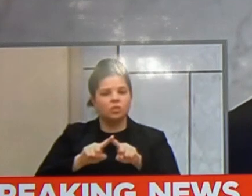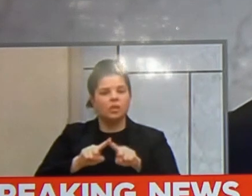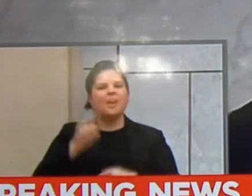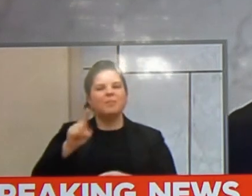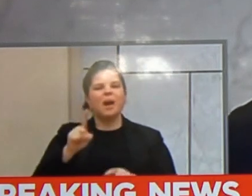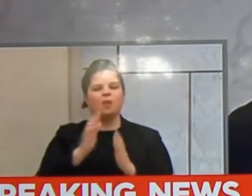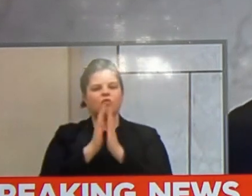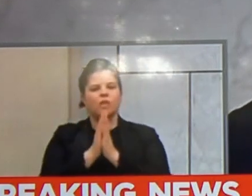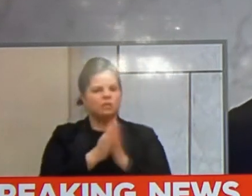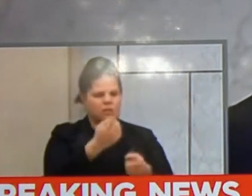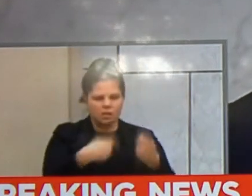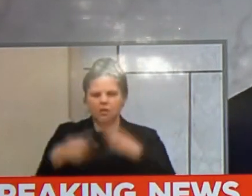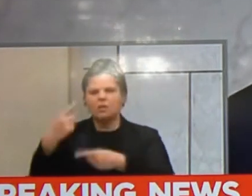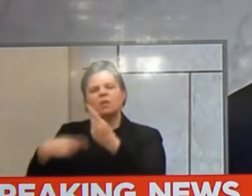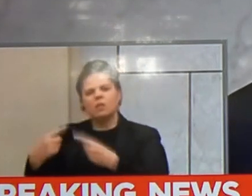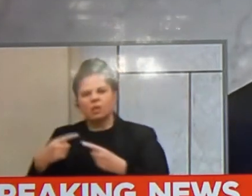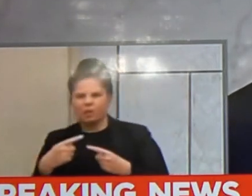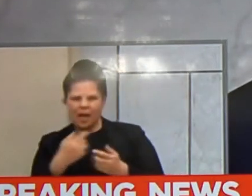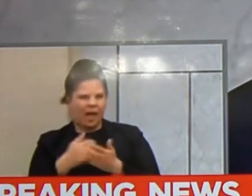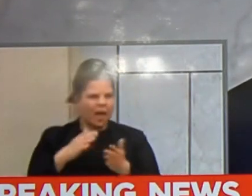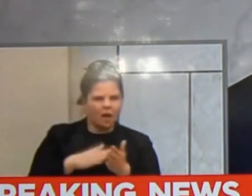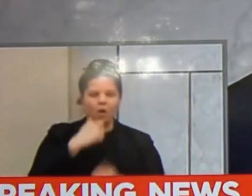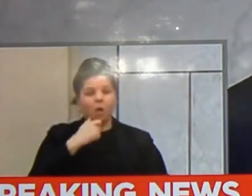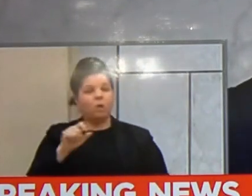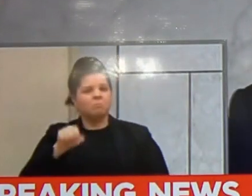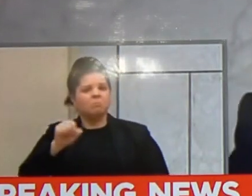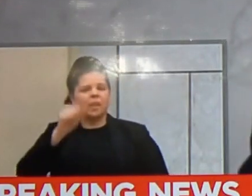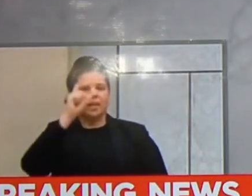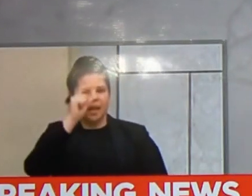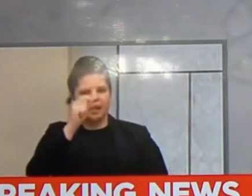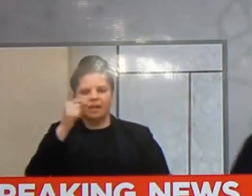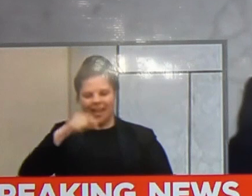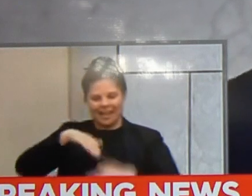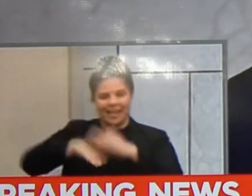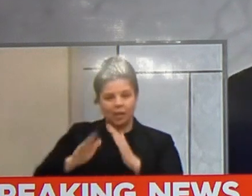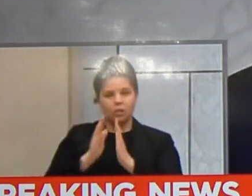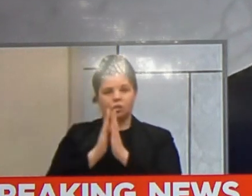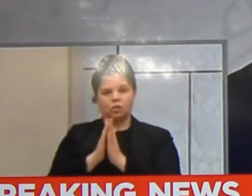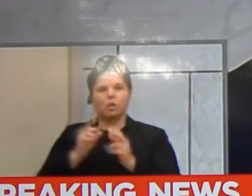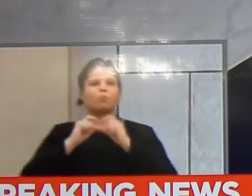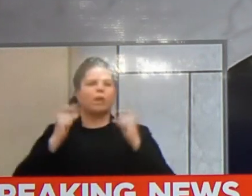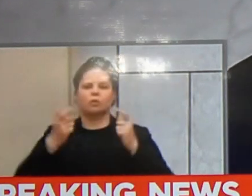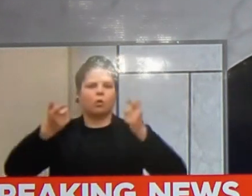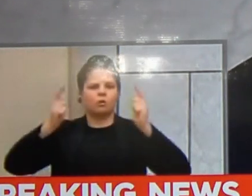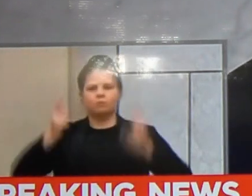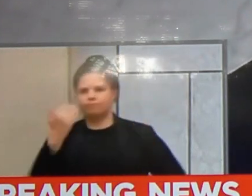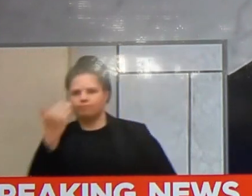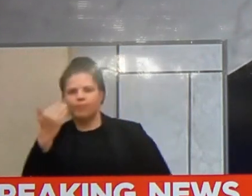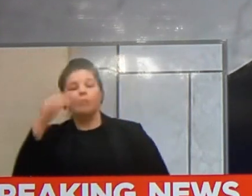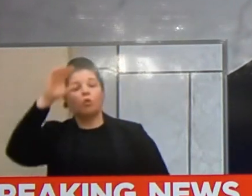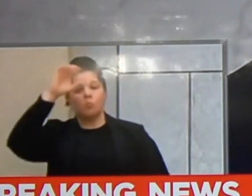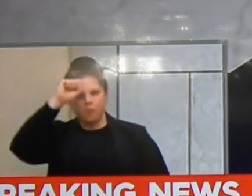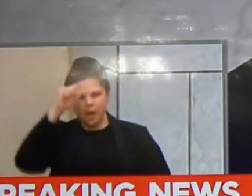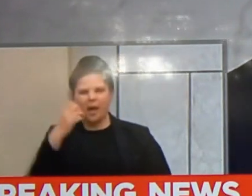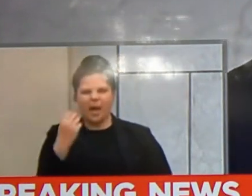that these services are conducted, and they'll be able to do that respecting absolutely the 4 square metres per